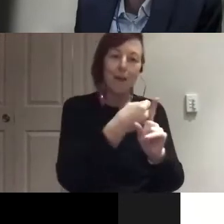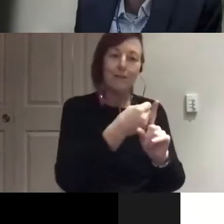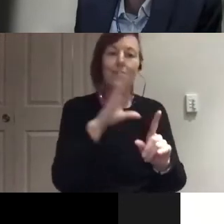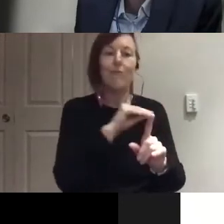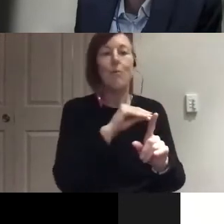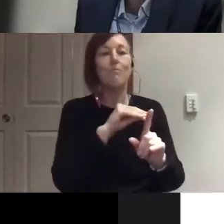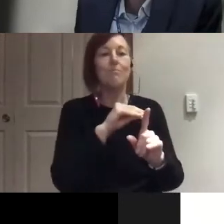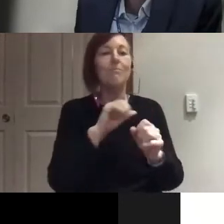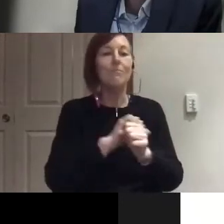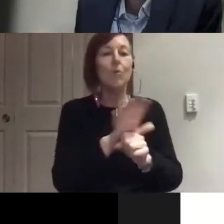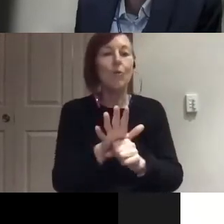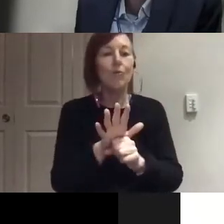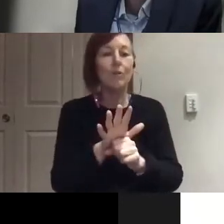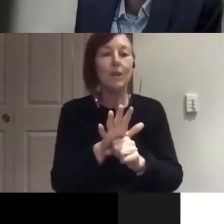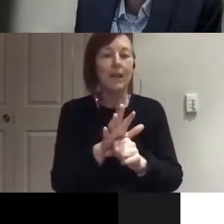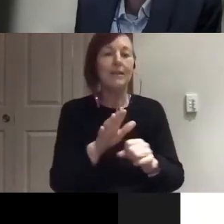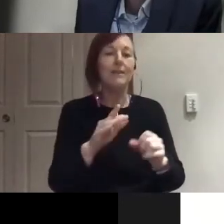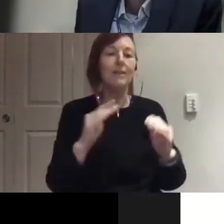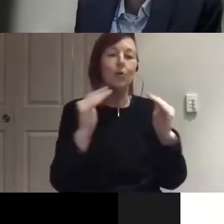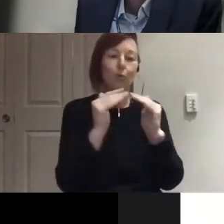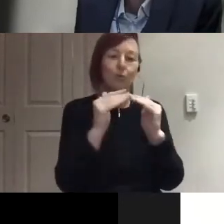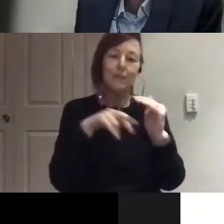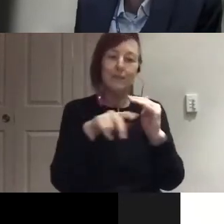more questions.